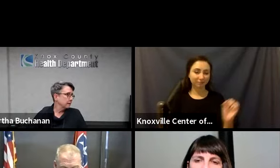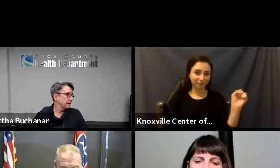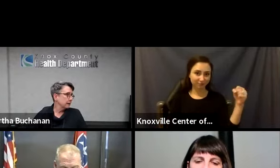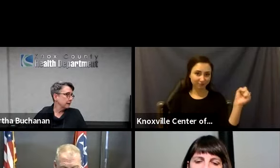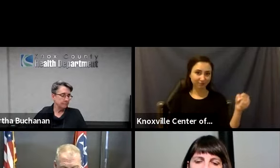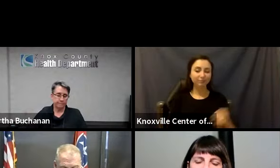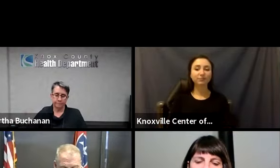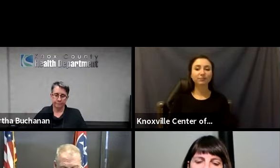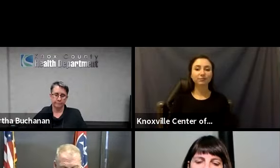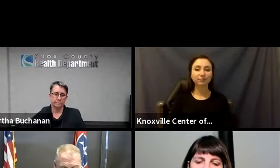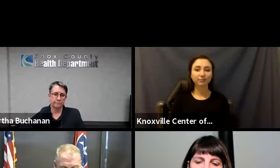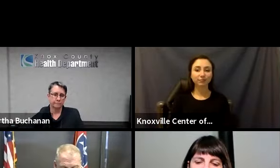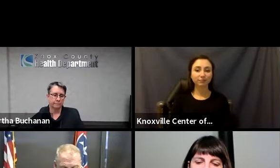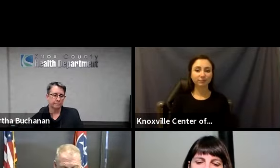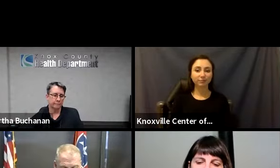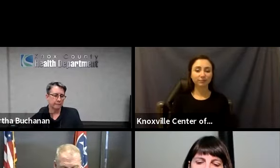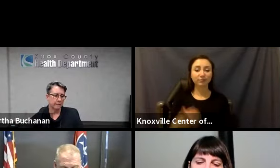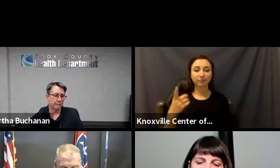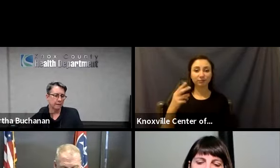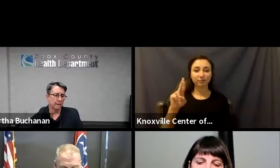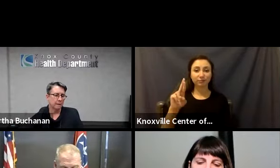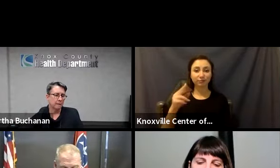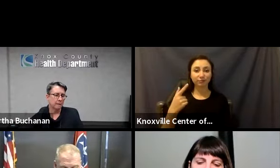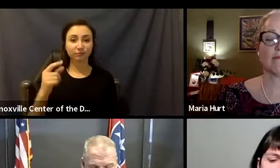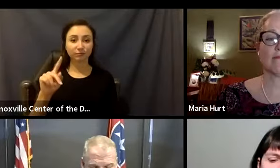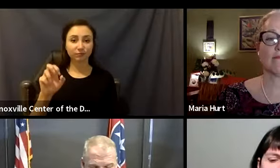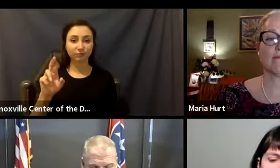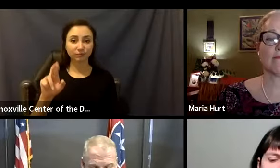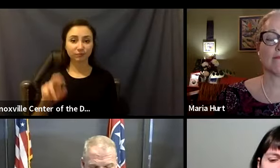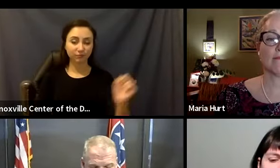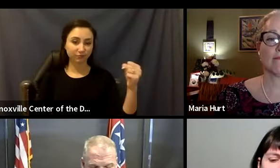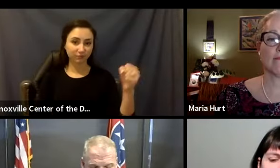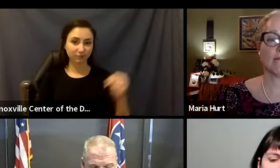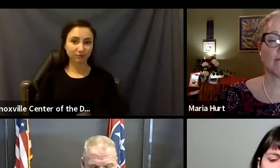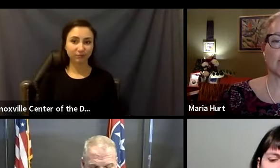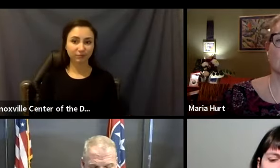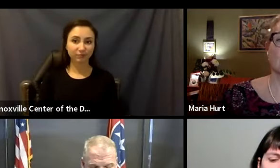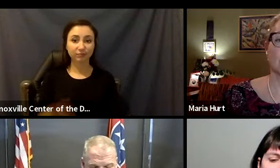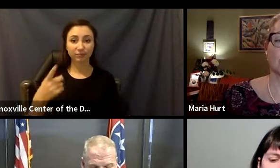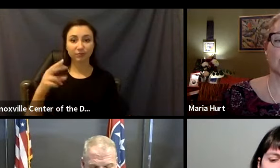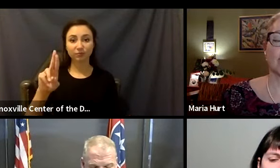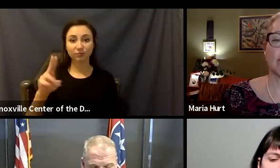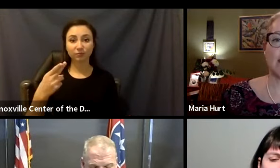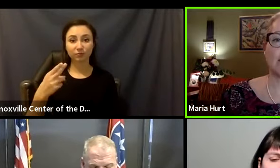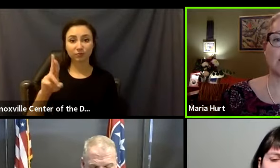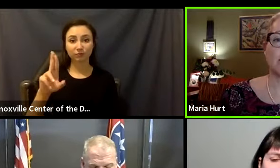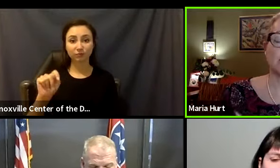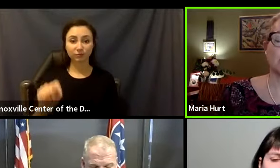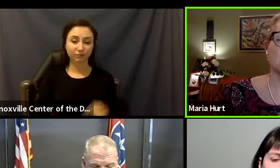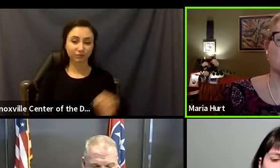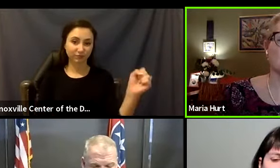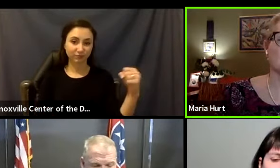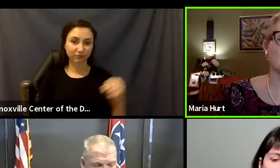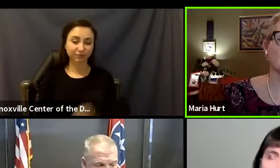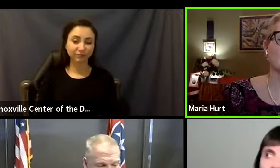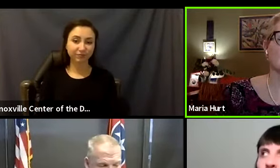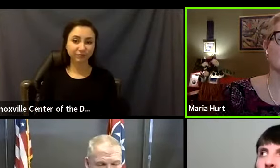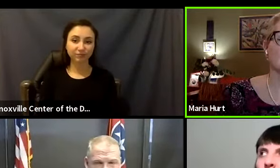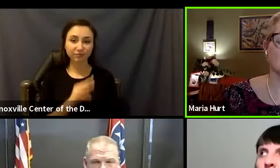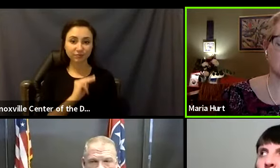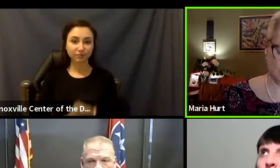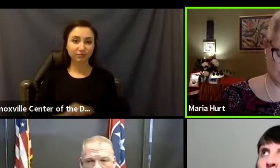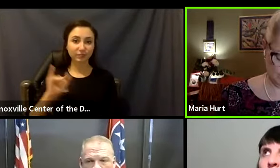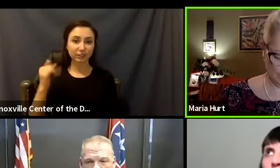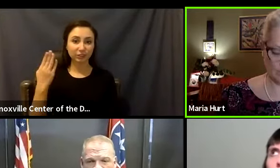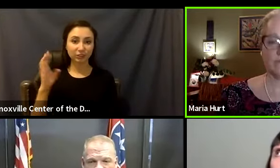Yes. Yes. Dr. Gocher, Yes. Dr. Hurt, Yes. Mayor